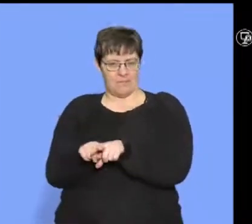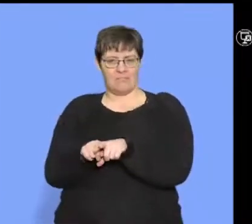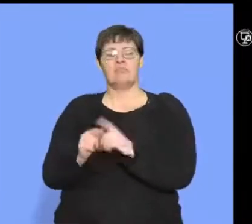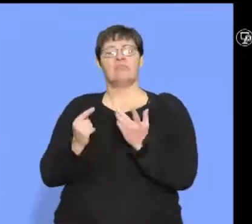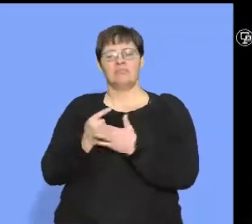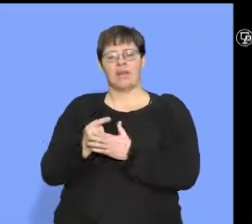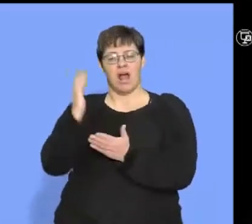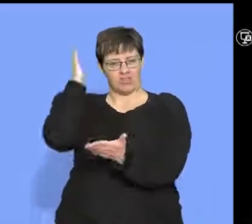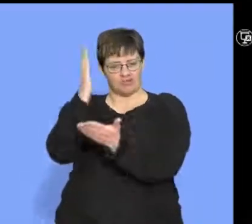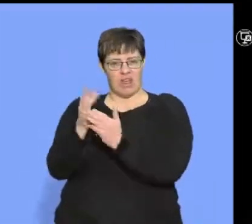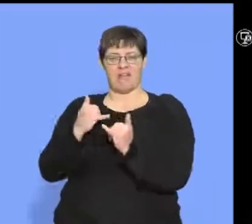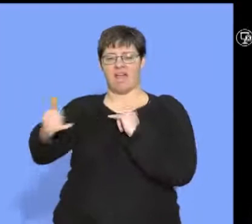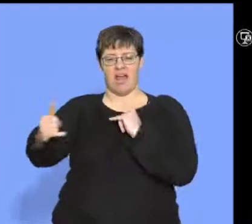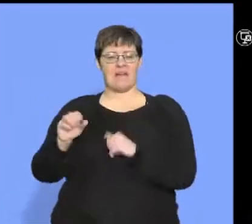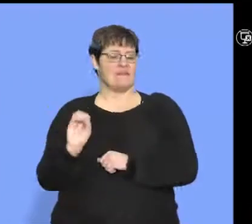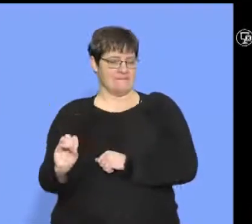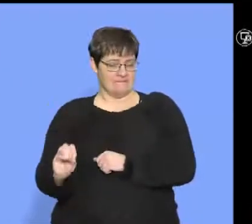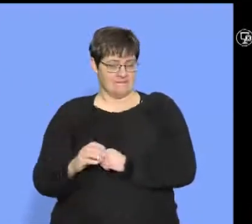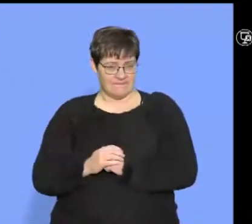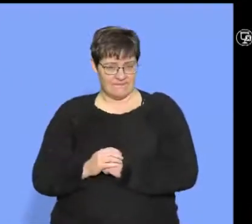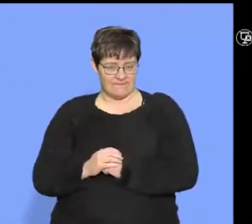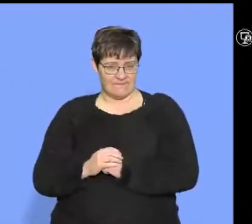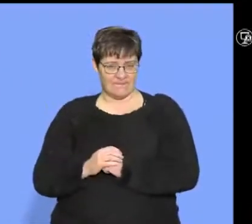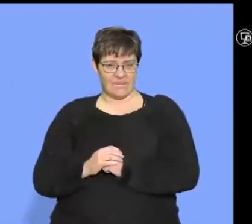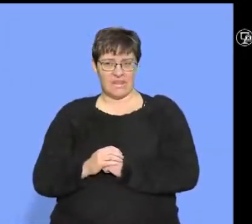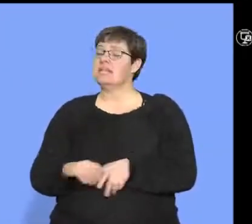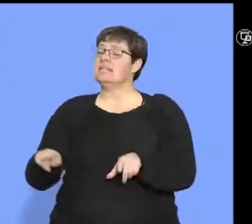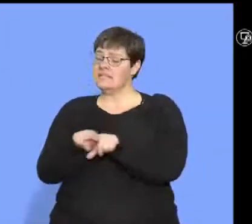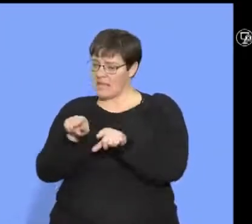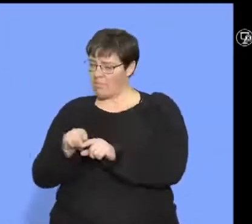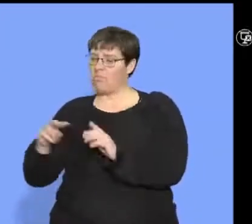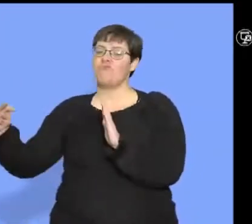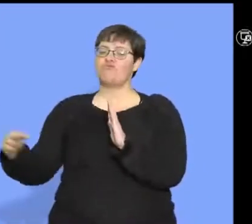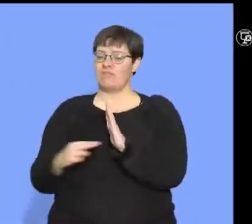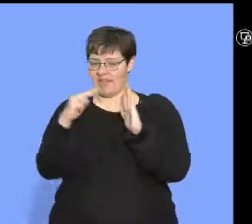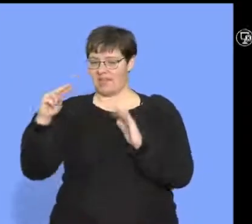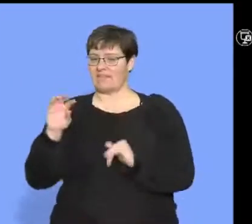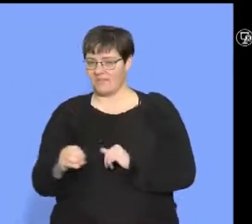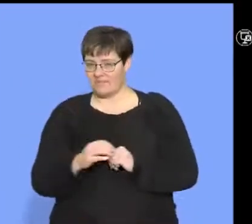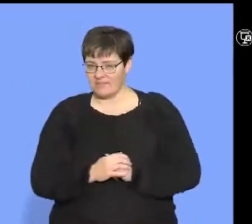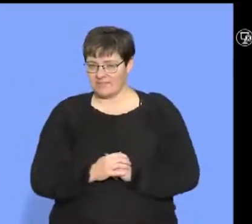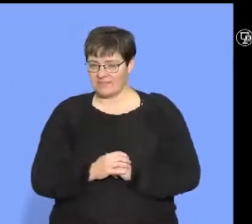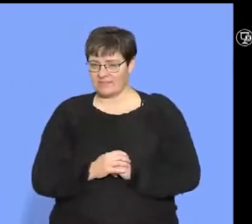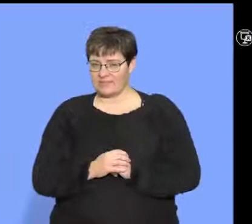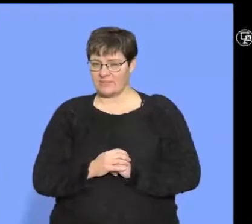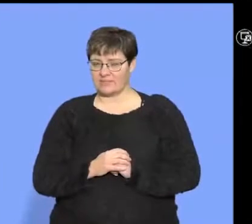in straight lines. They also are able to